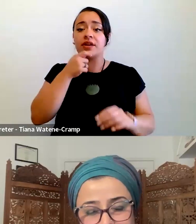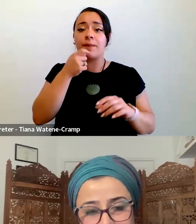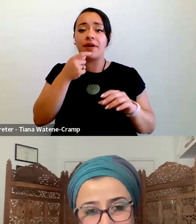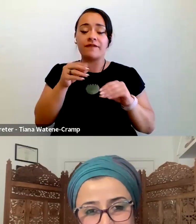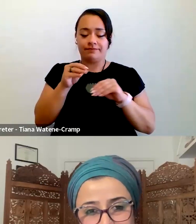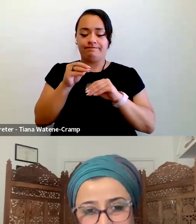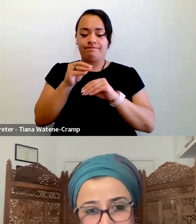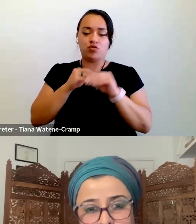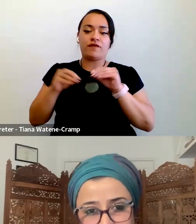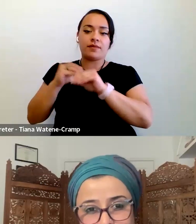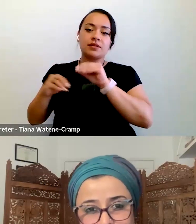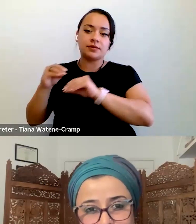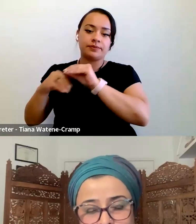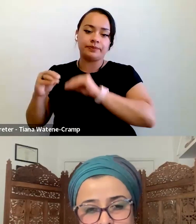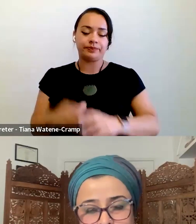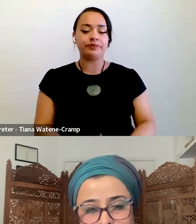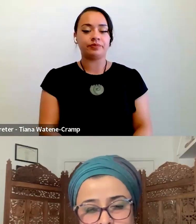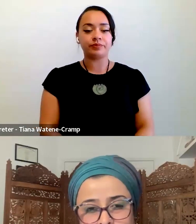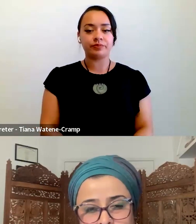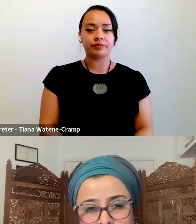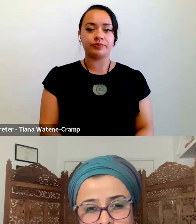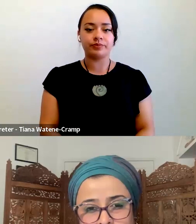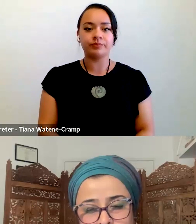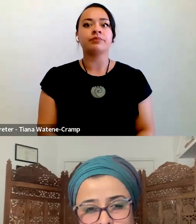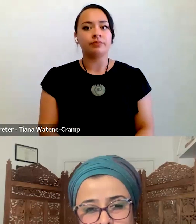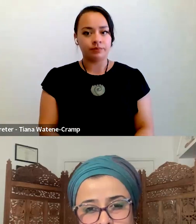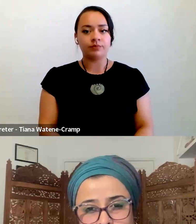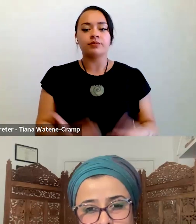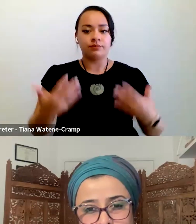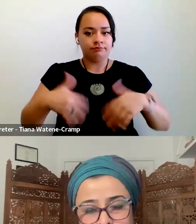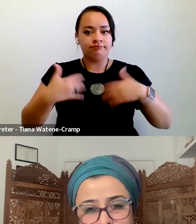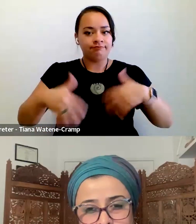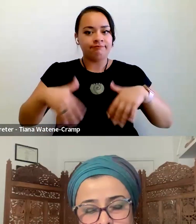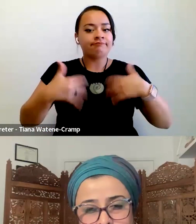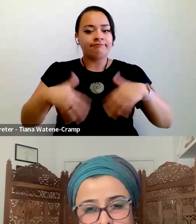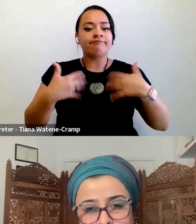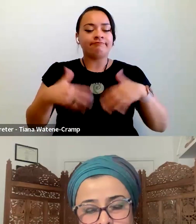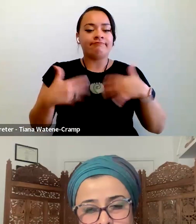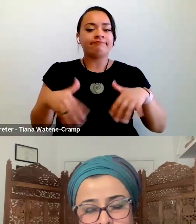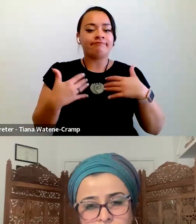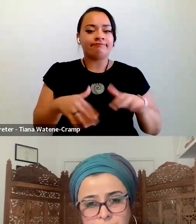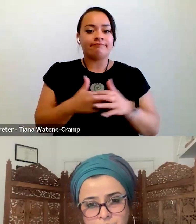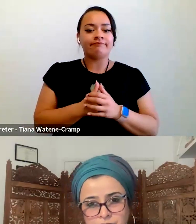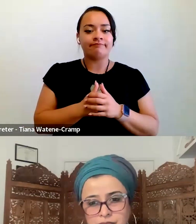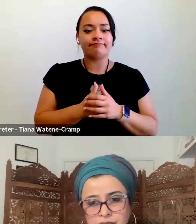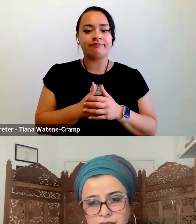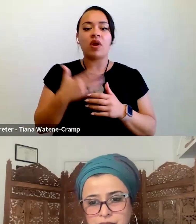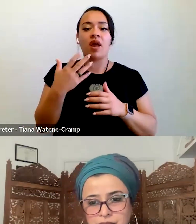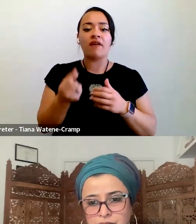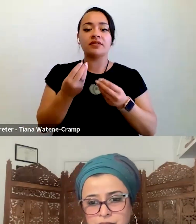movement. Yeah. Very powerful words, very powerful words, and we've got some really